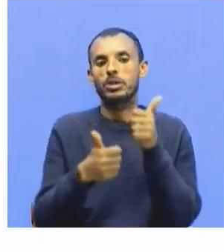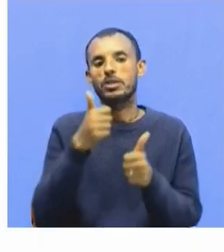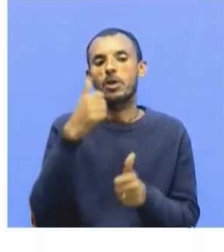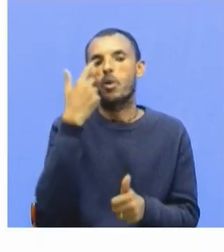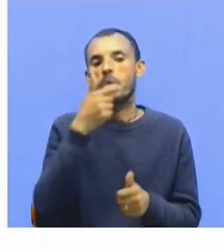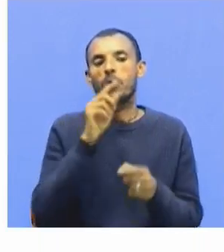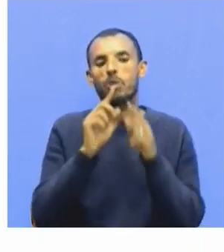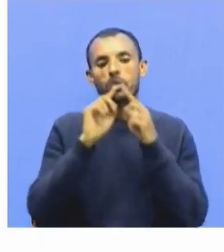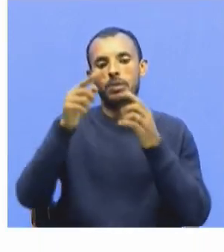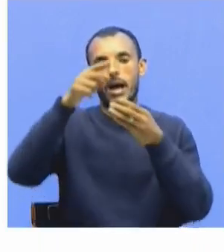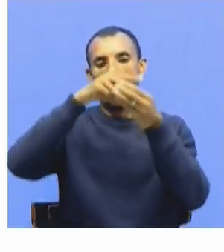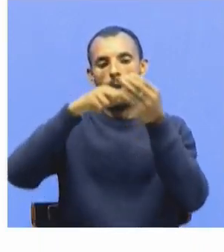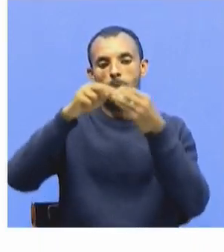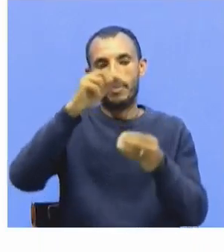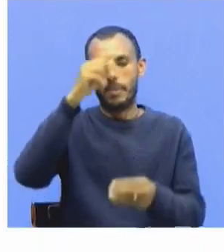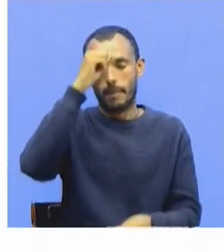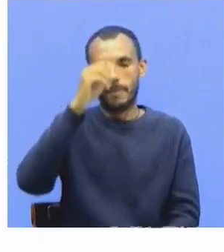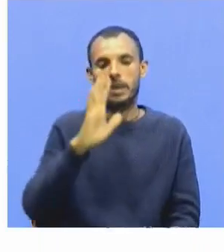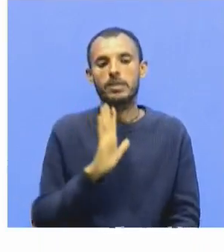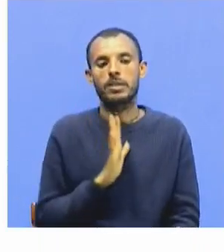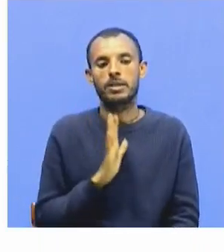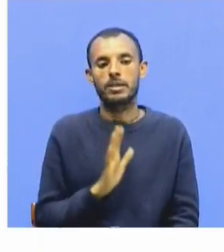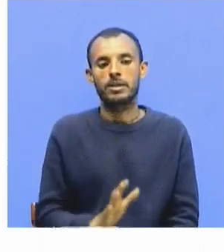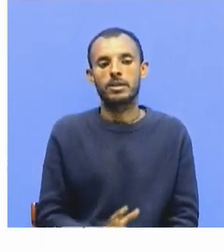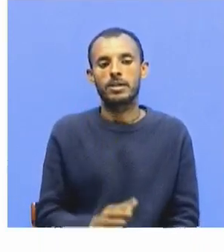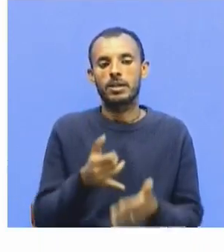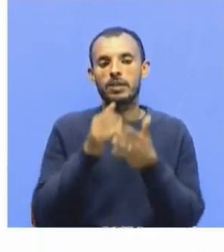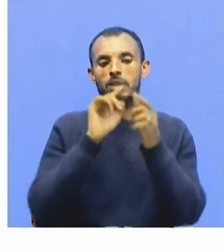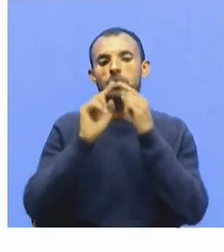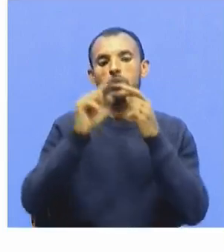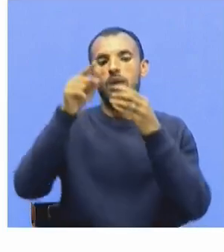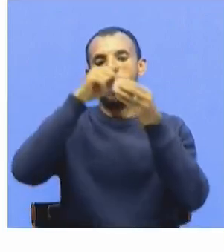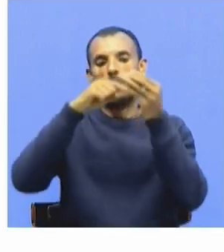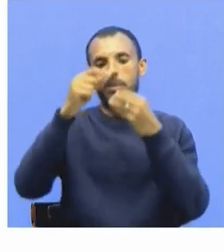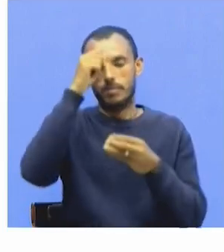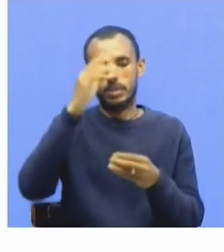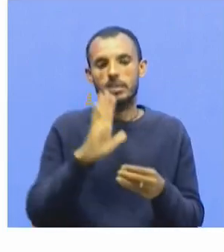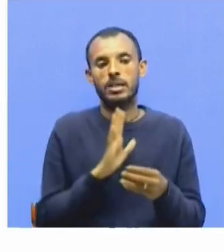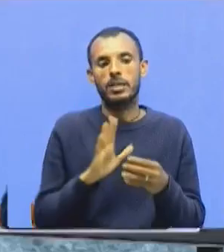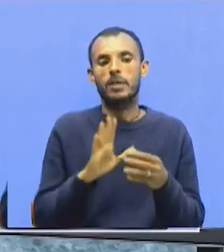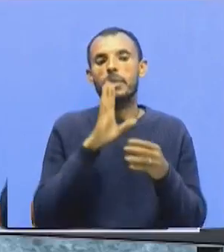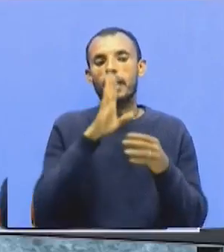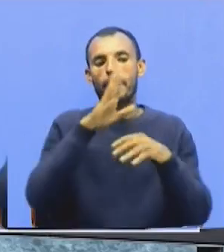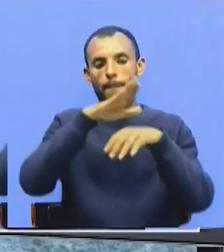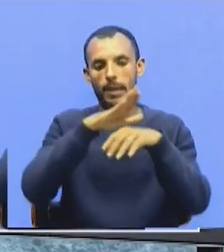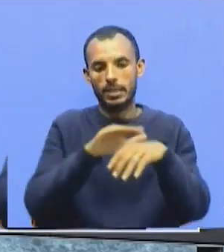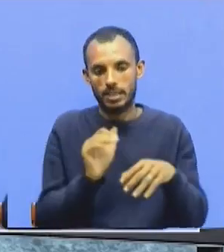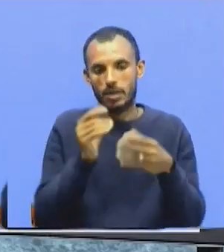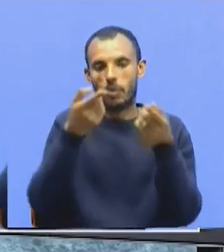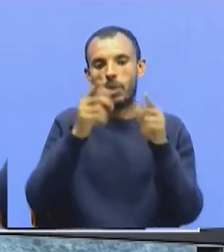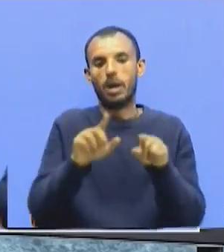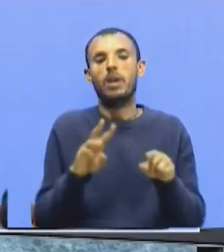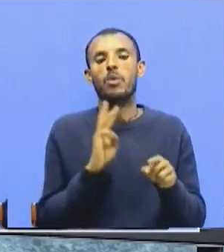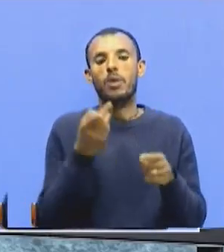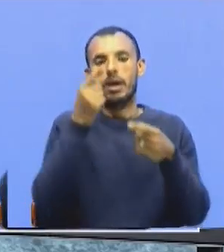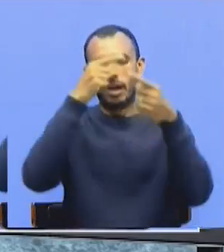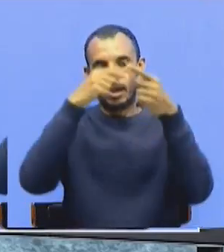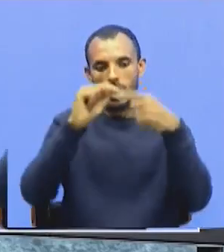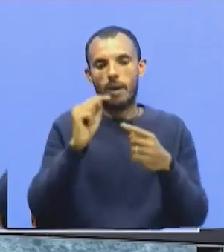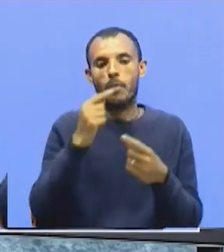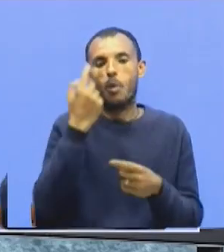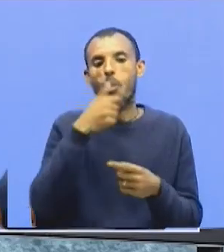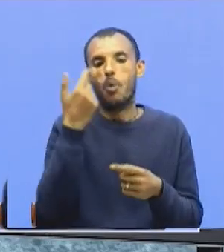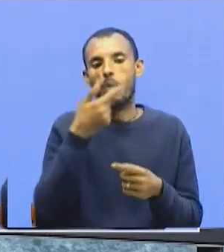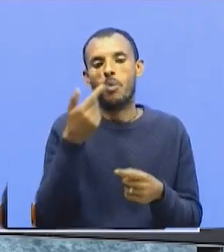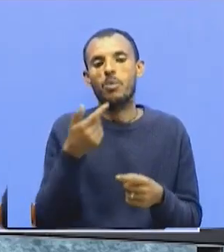talks about a person. It talks about the person. We can mention when we come to who, we can have three of